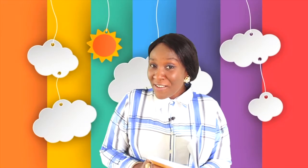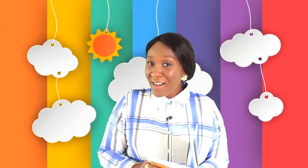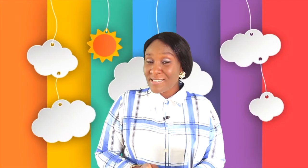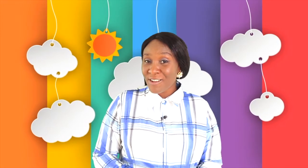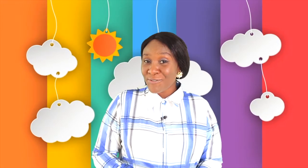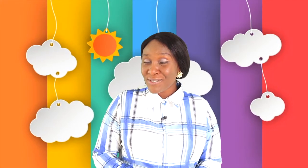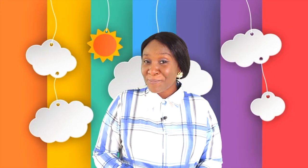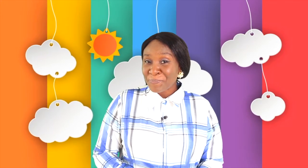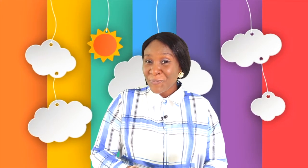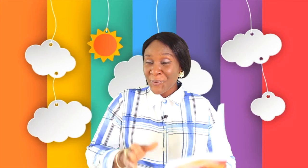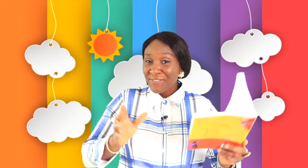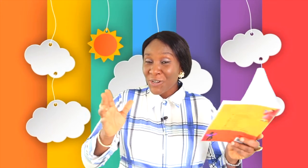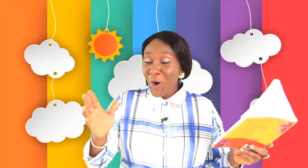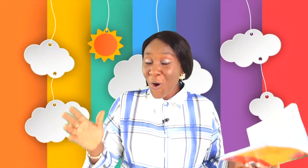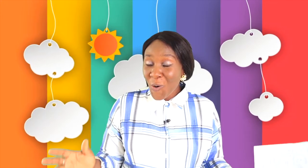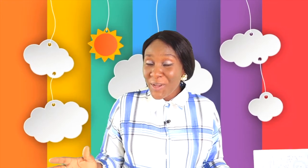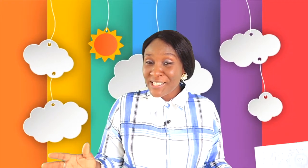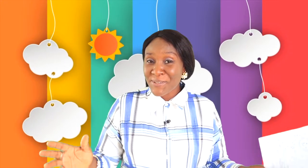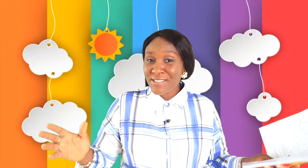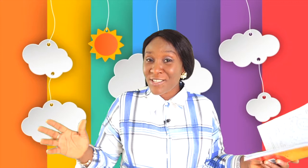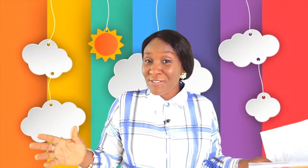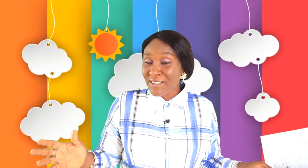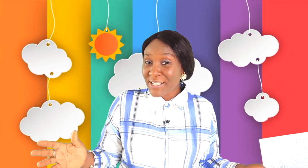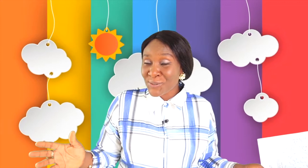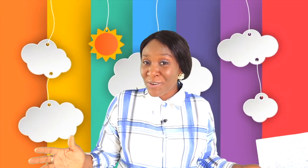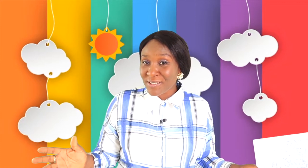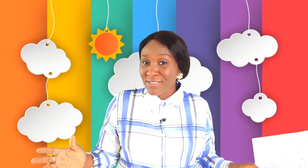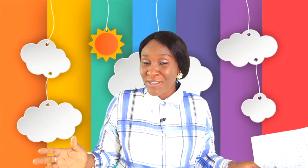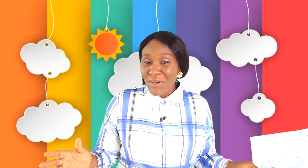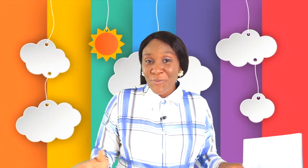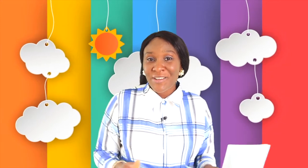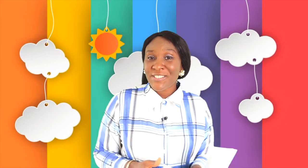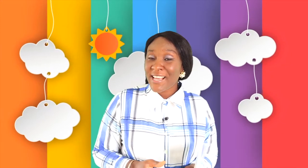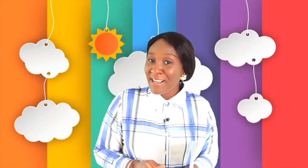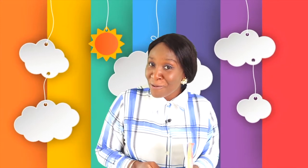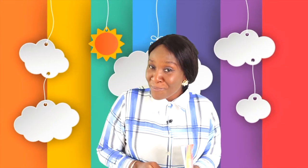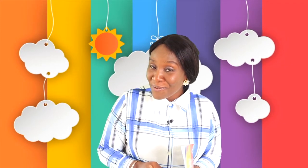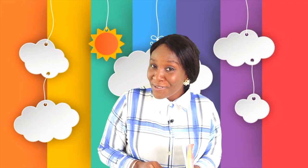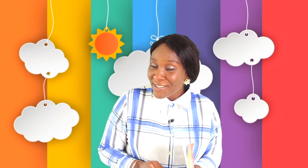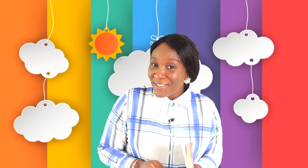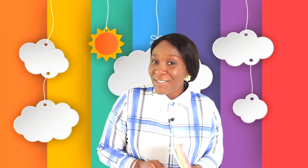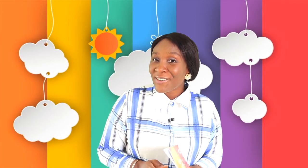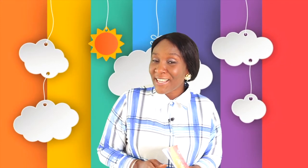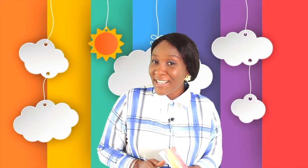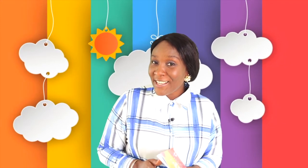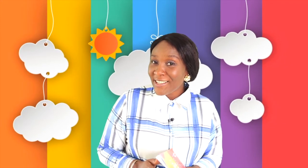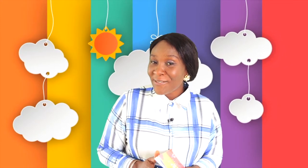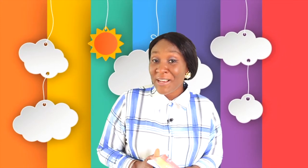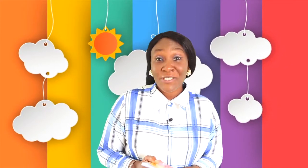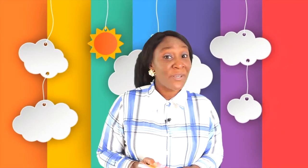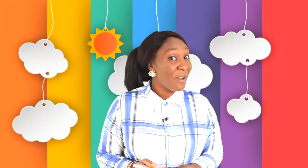have to behave ourselves. We have to always be a source of light to others. We have to help.